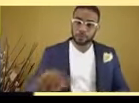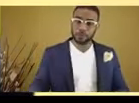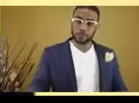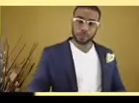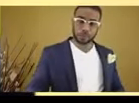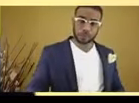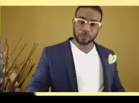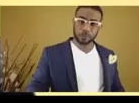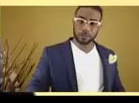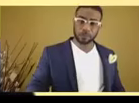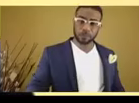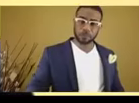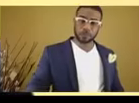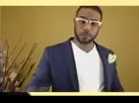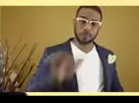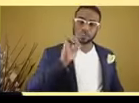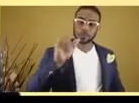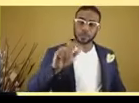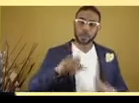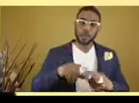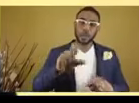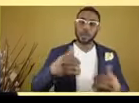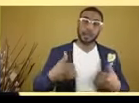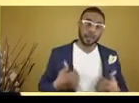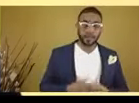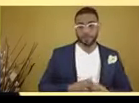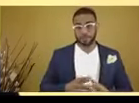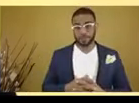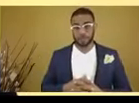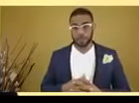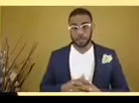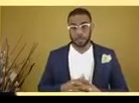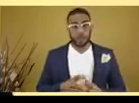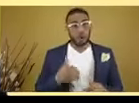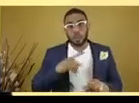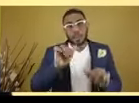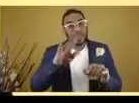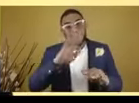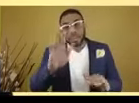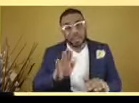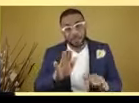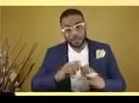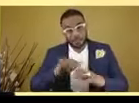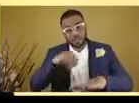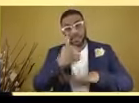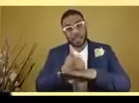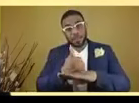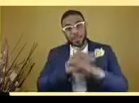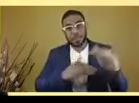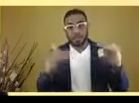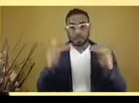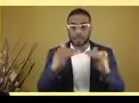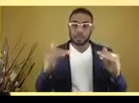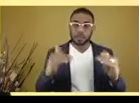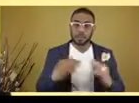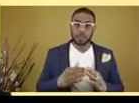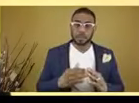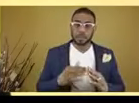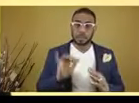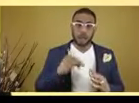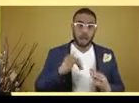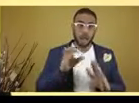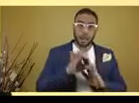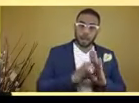only needs but must have. We can never establish justice, as our